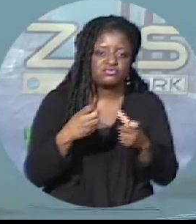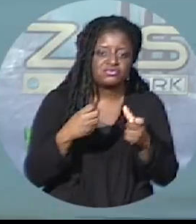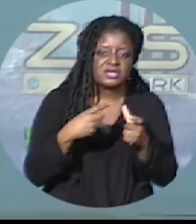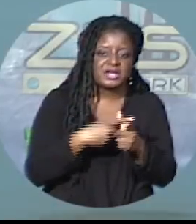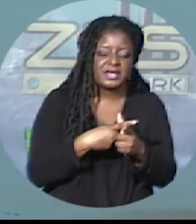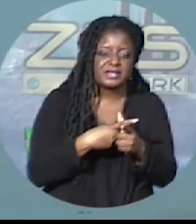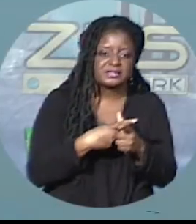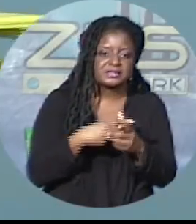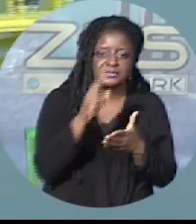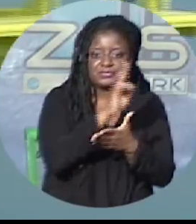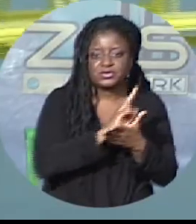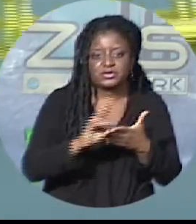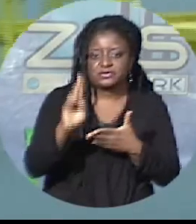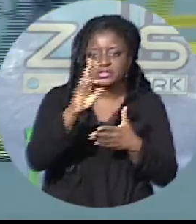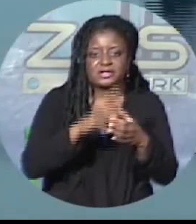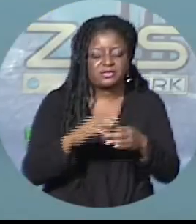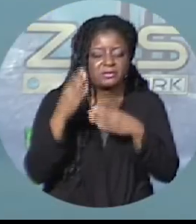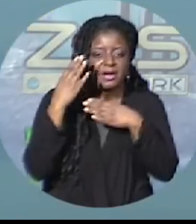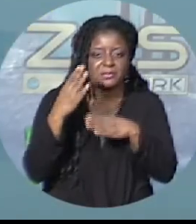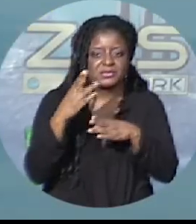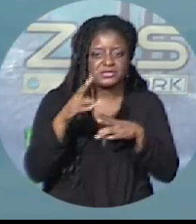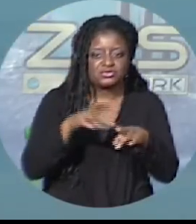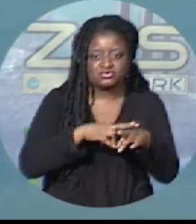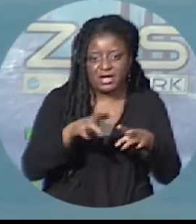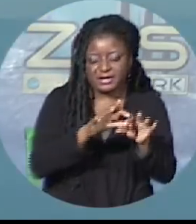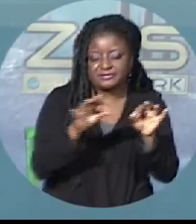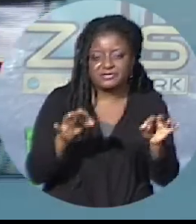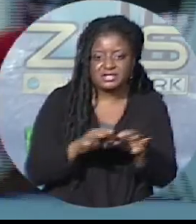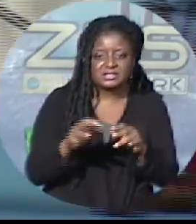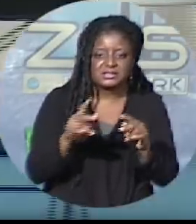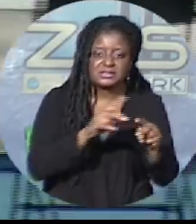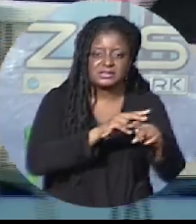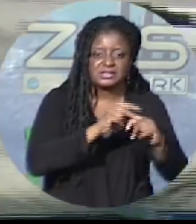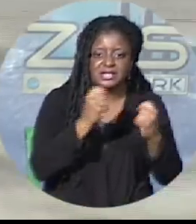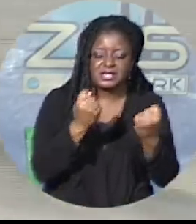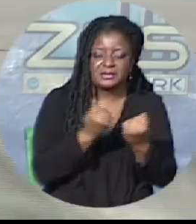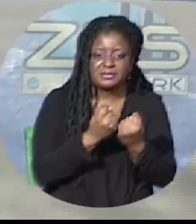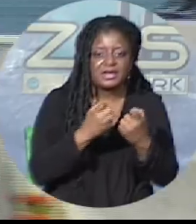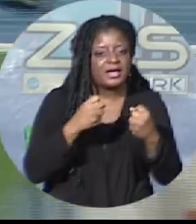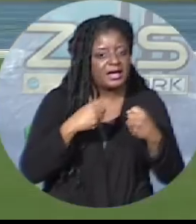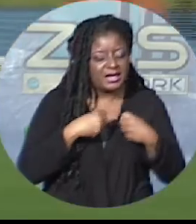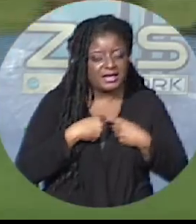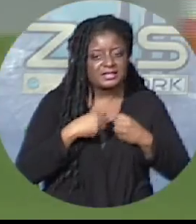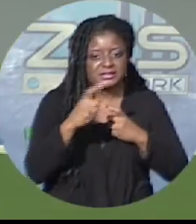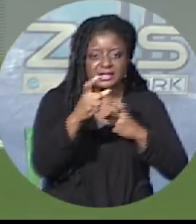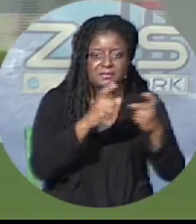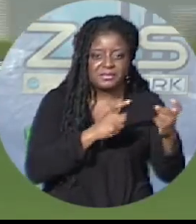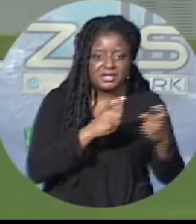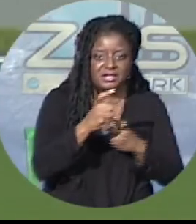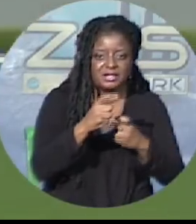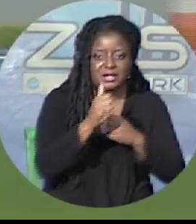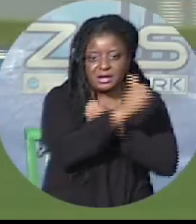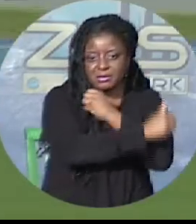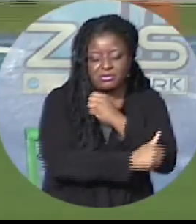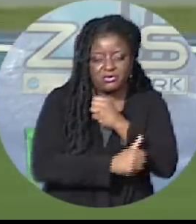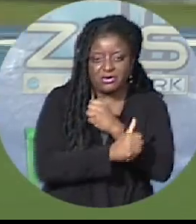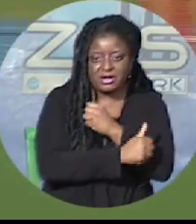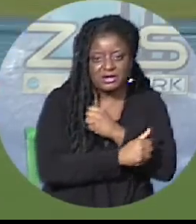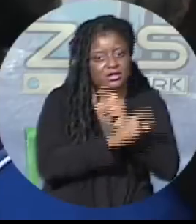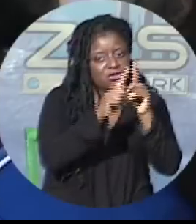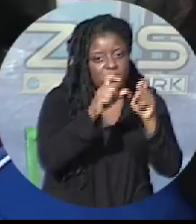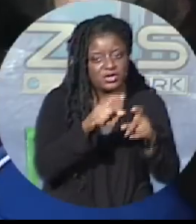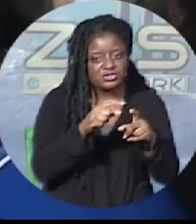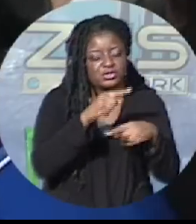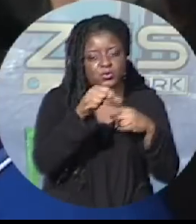Bahamas track and field team has been competing abroad for a few years now. So the question is, when will a meet take place here at